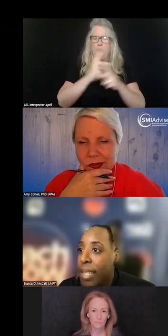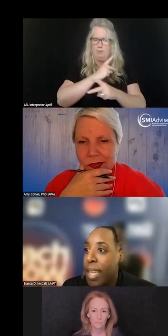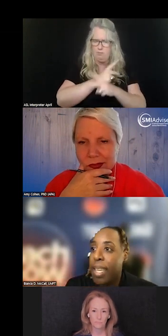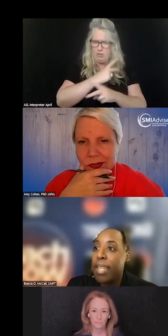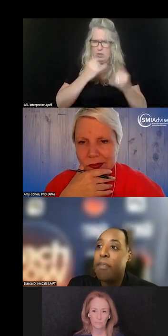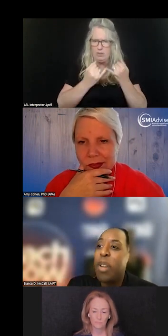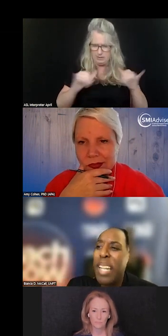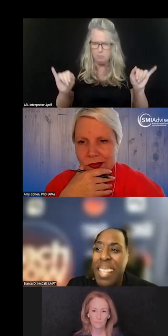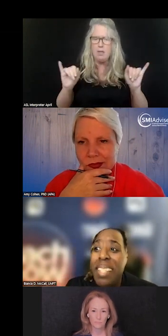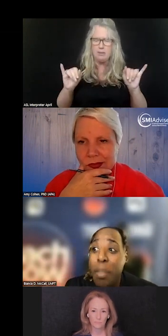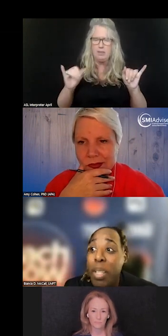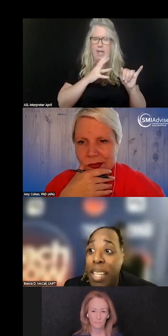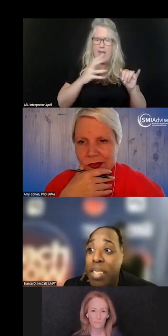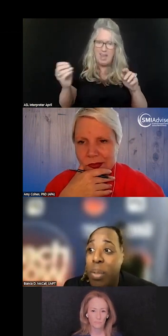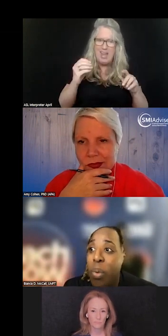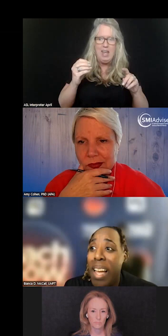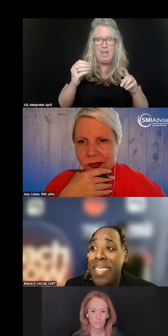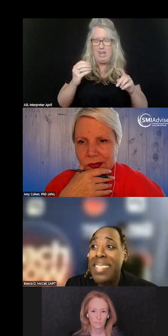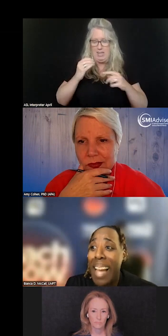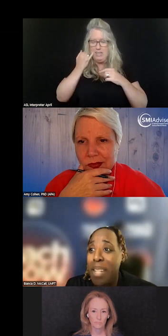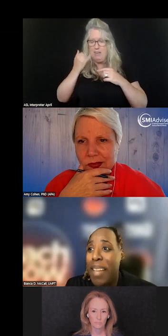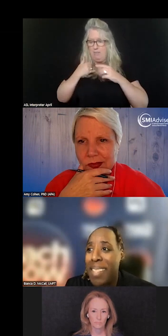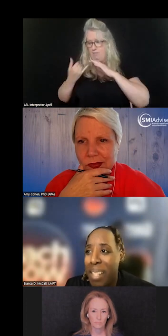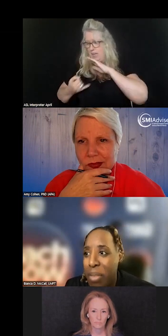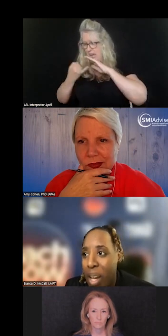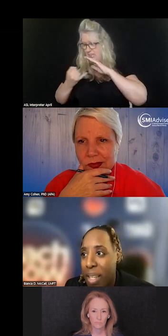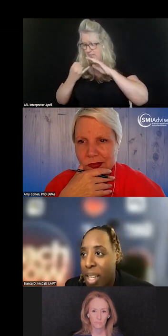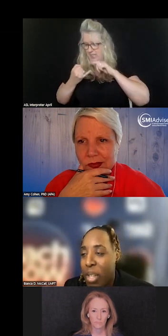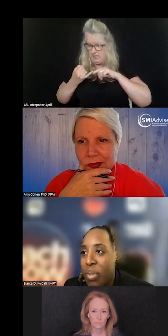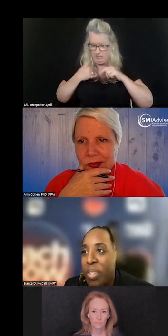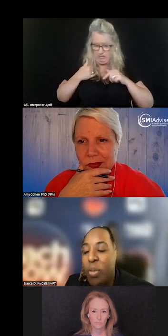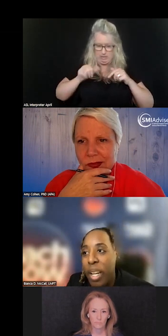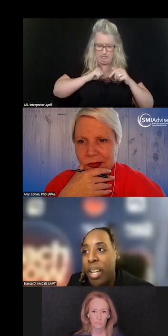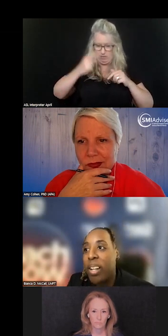independently and from an isolated place. That's guided by that self-talk.